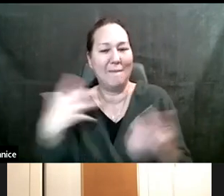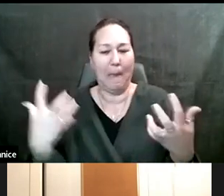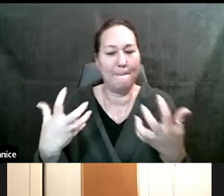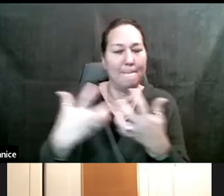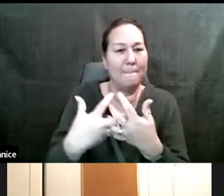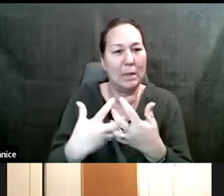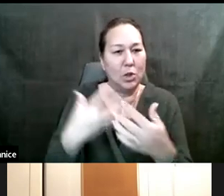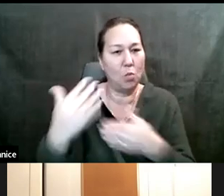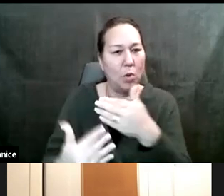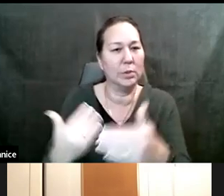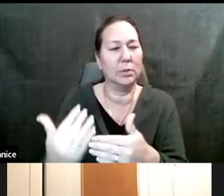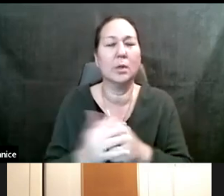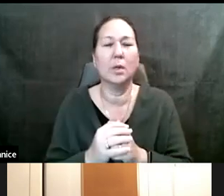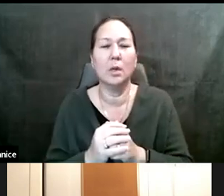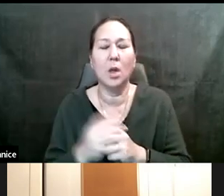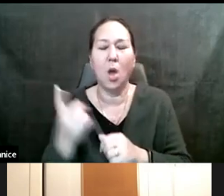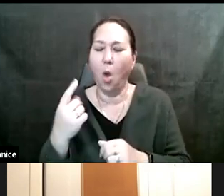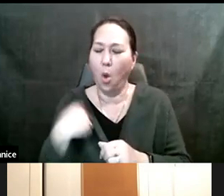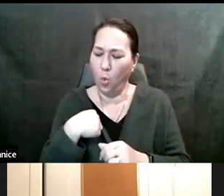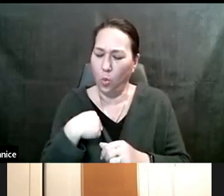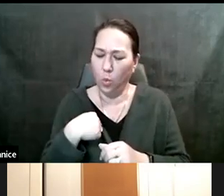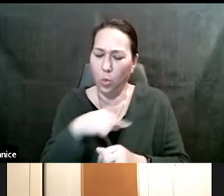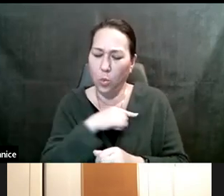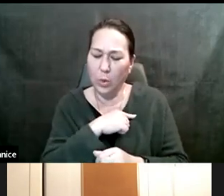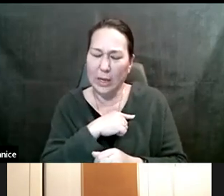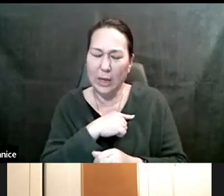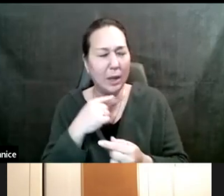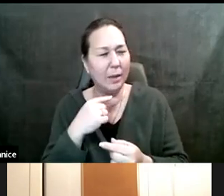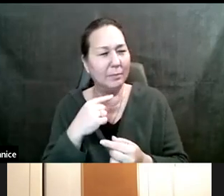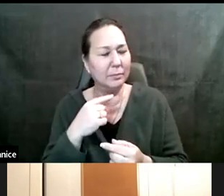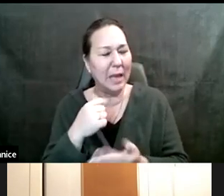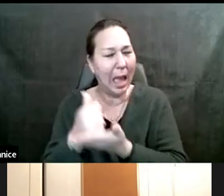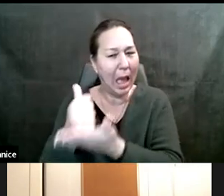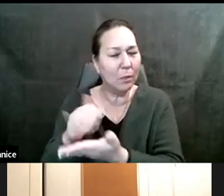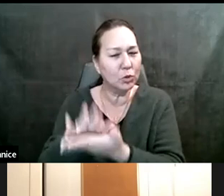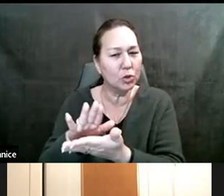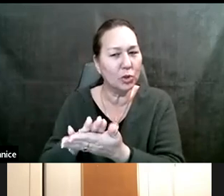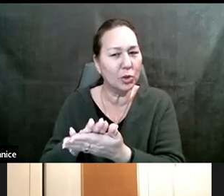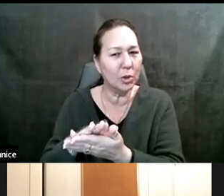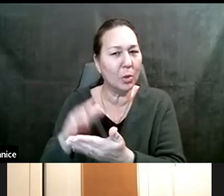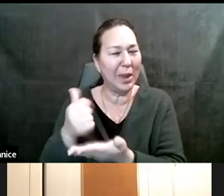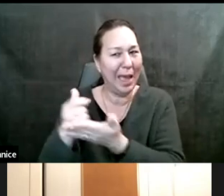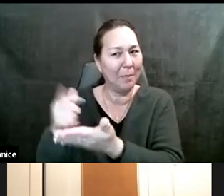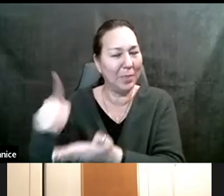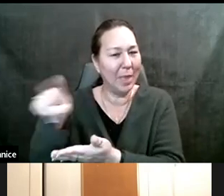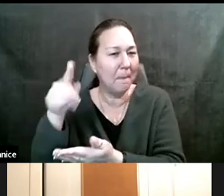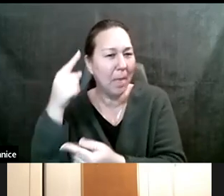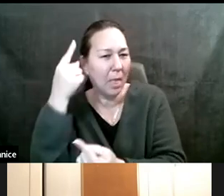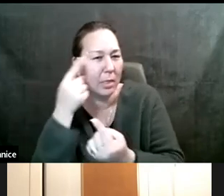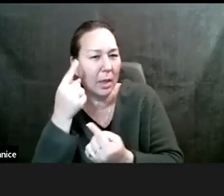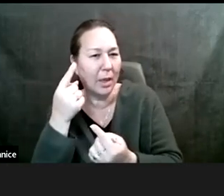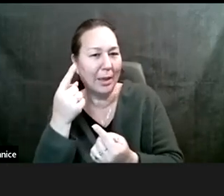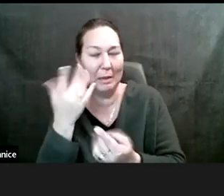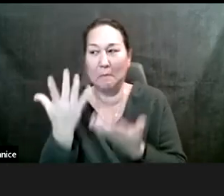we when we're working with schools we help them to think about and explore what mentoring principles and programs they already have